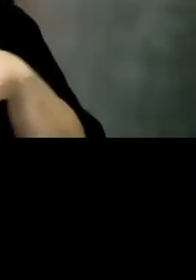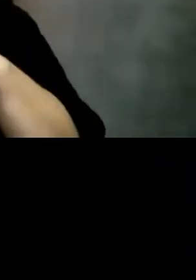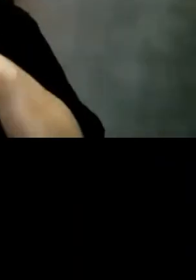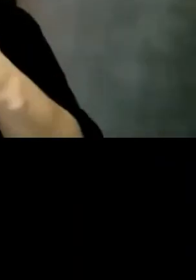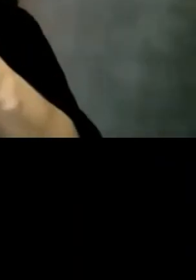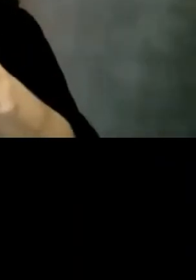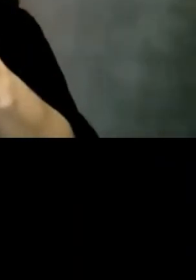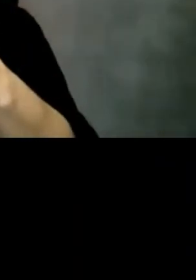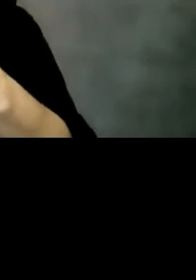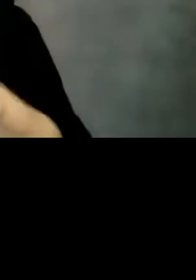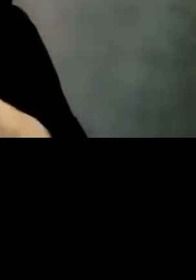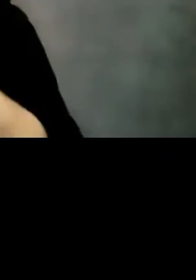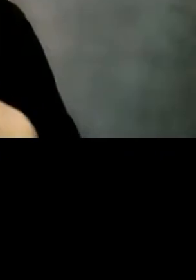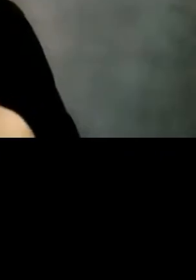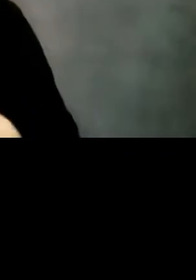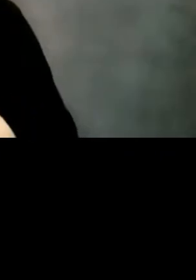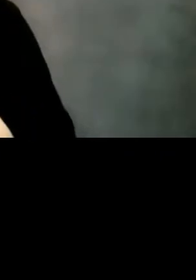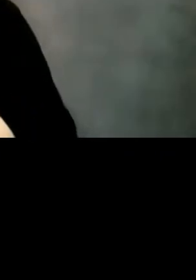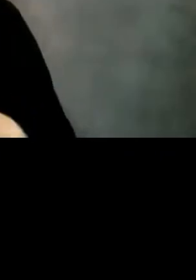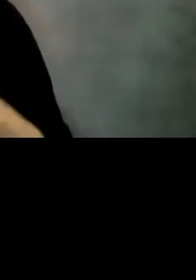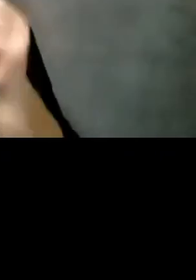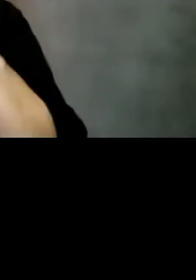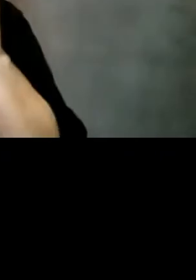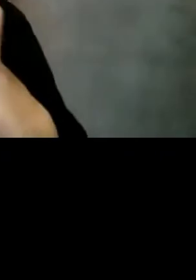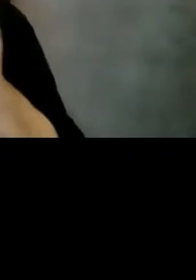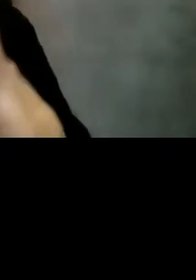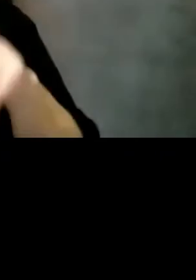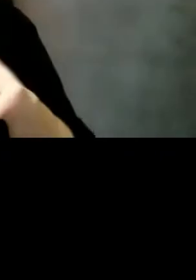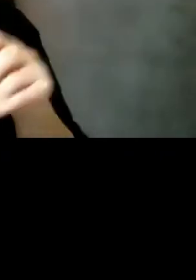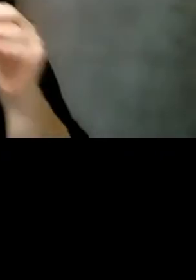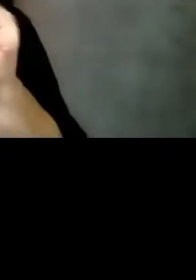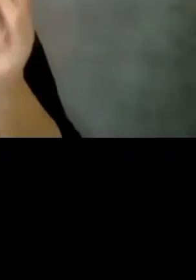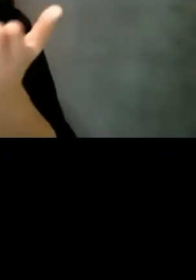the presentations for further questions and discussion.